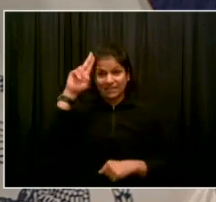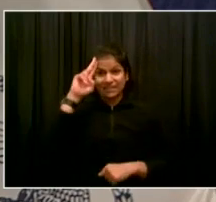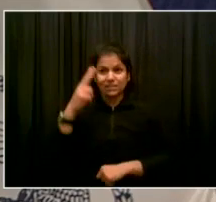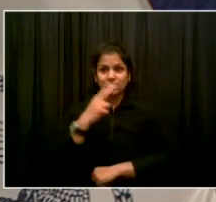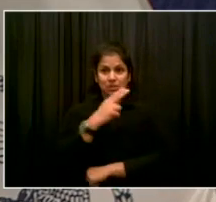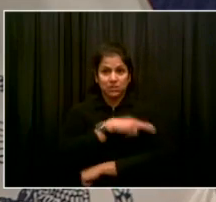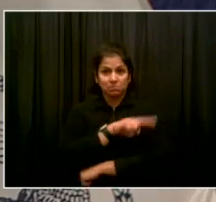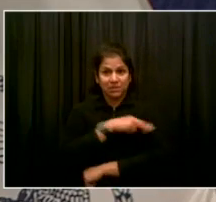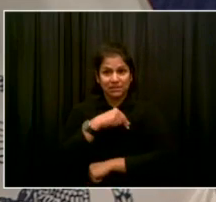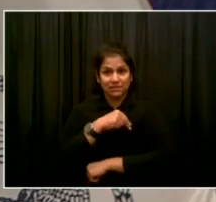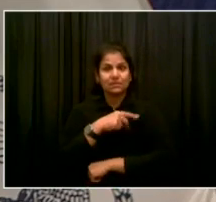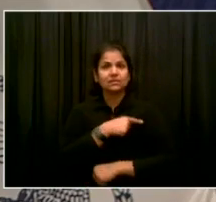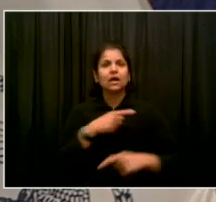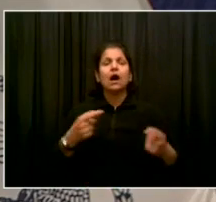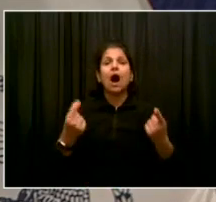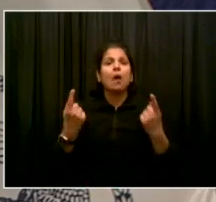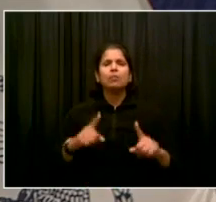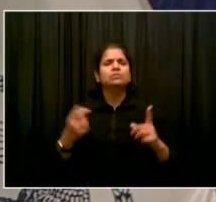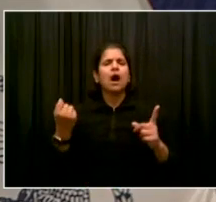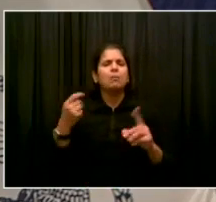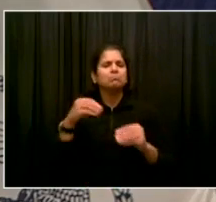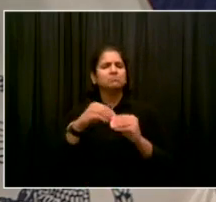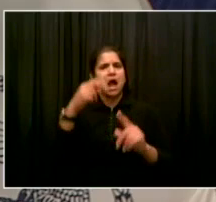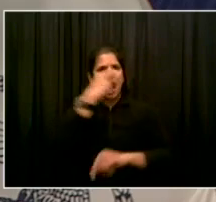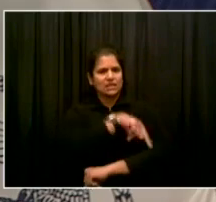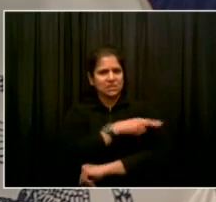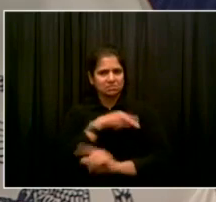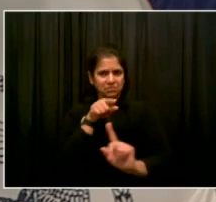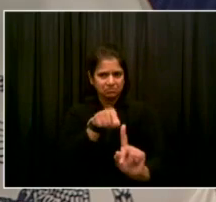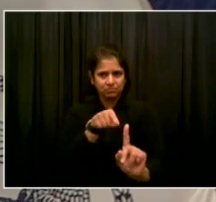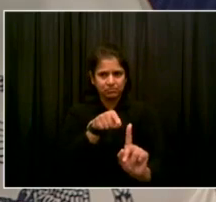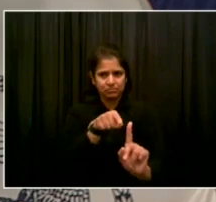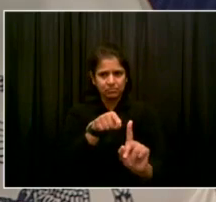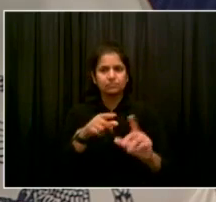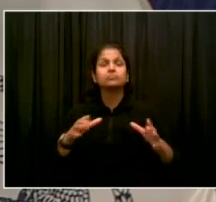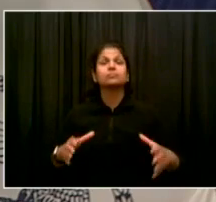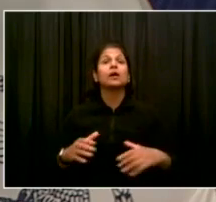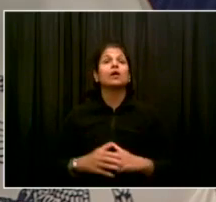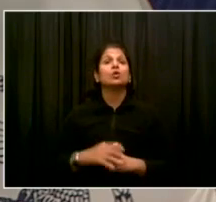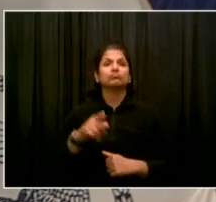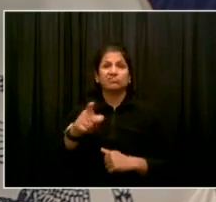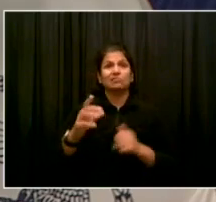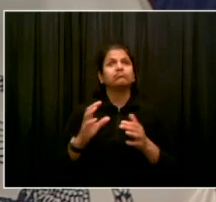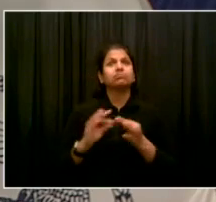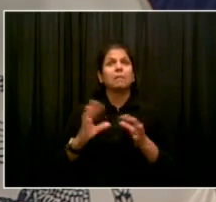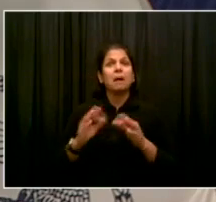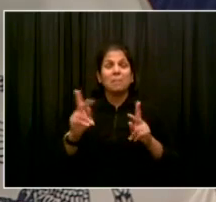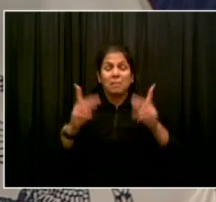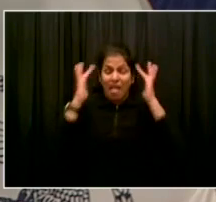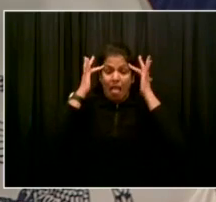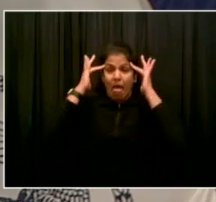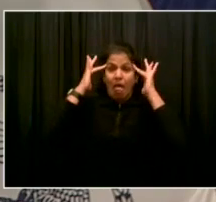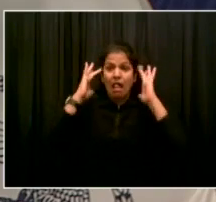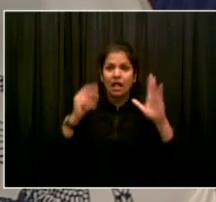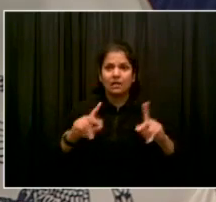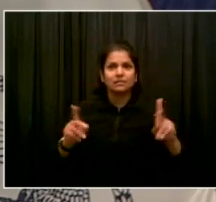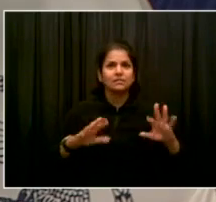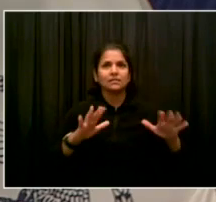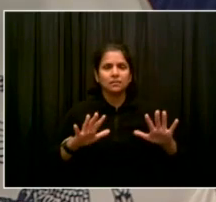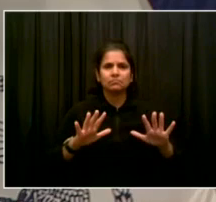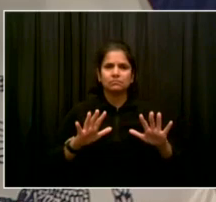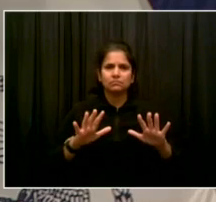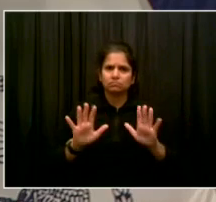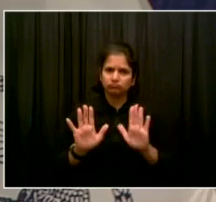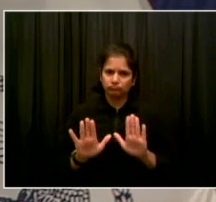word, sort of the hype or whatever that's going on here. I want to emphasize, I think if we look